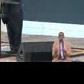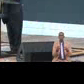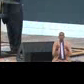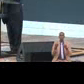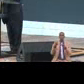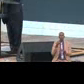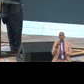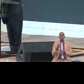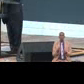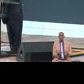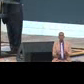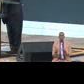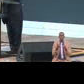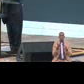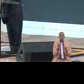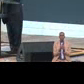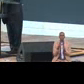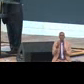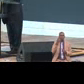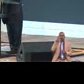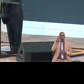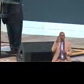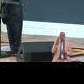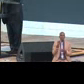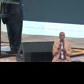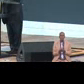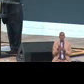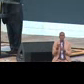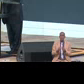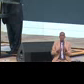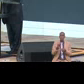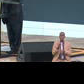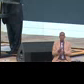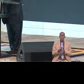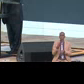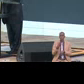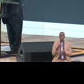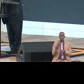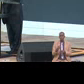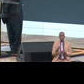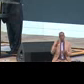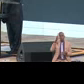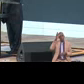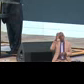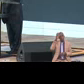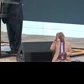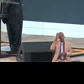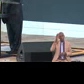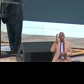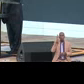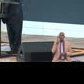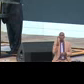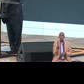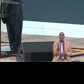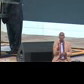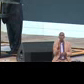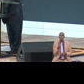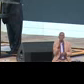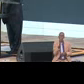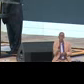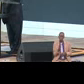about, you move in the consciousness that every work of the devil will